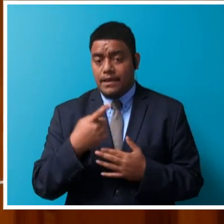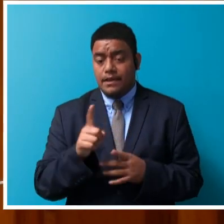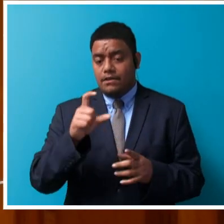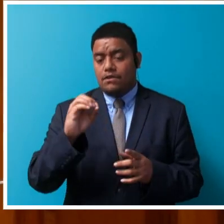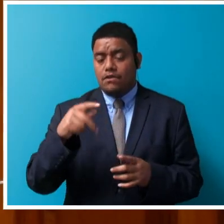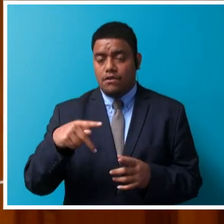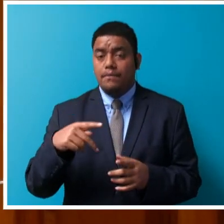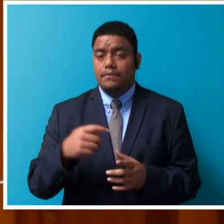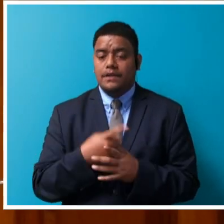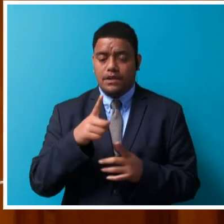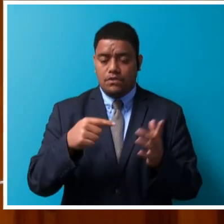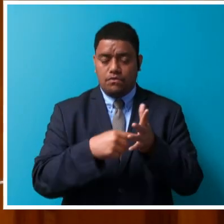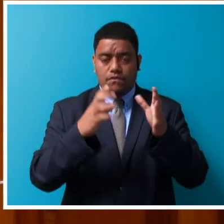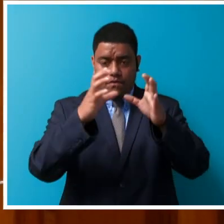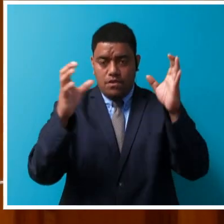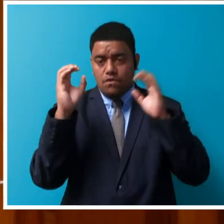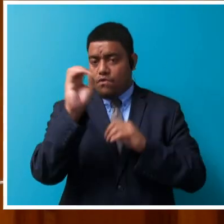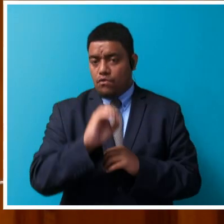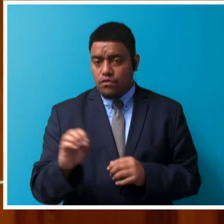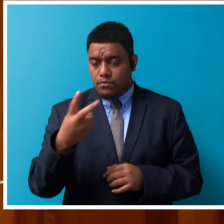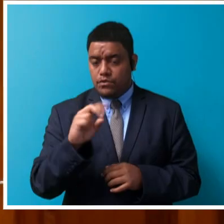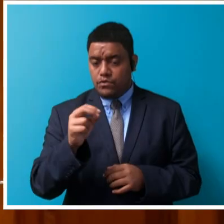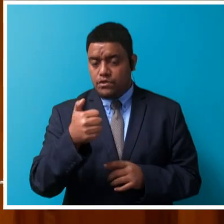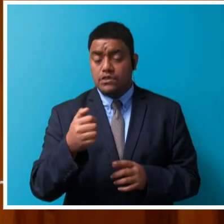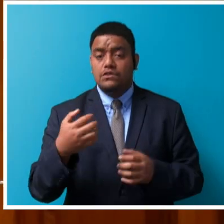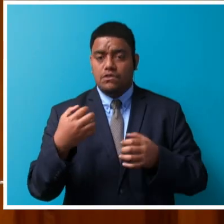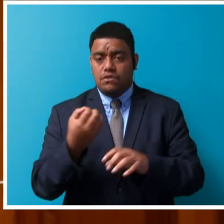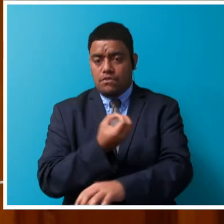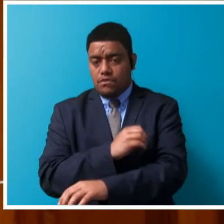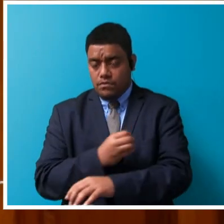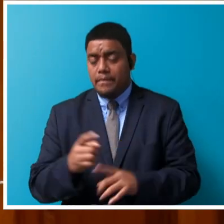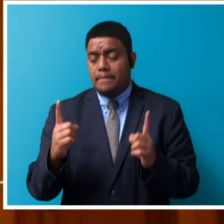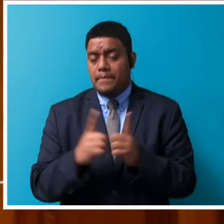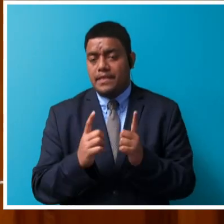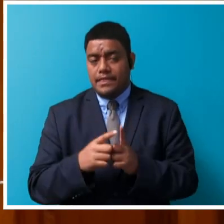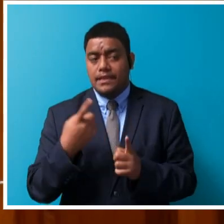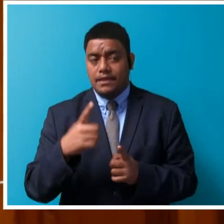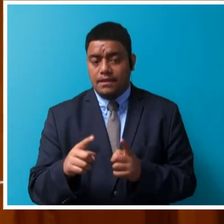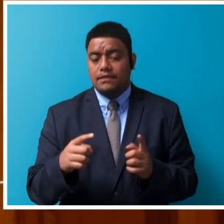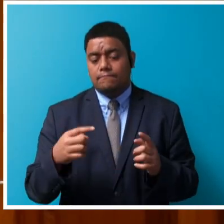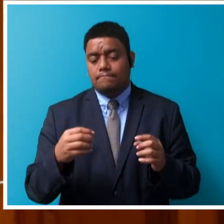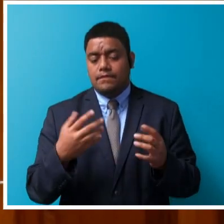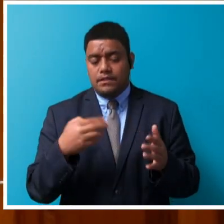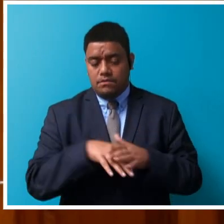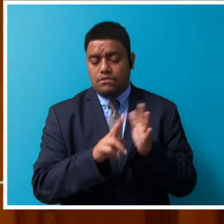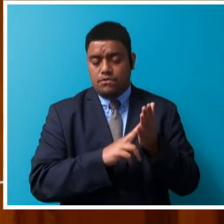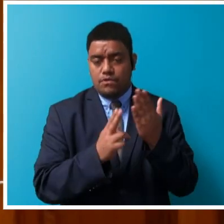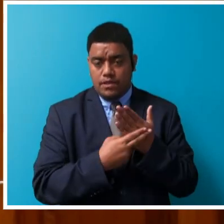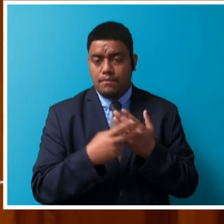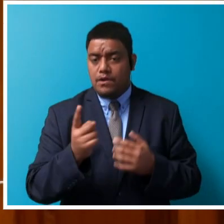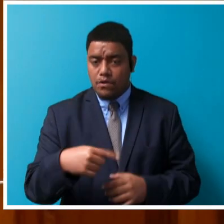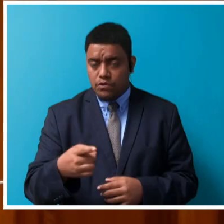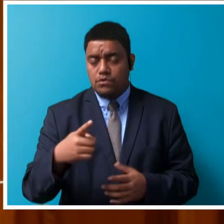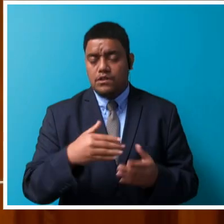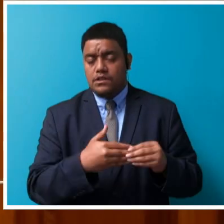Fiji and Tuvalu in October, the 2026 Commonwealth Heads of Government meeting in Antigua and Barbuda in November, continued